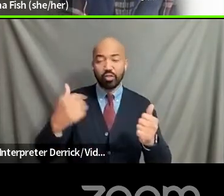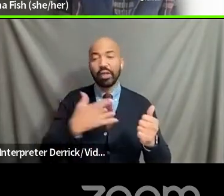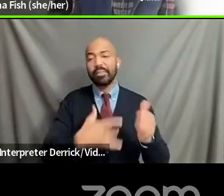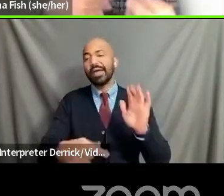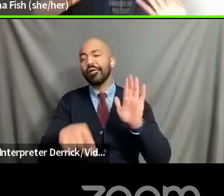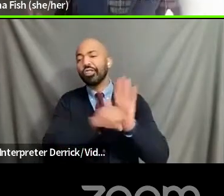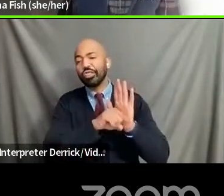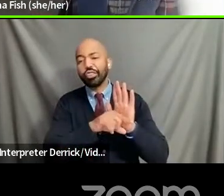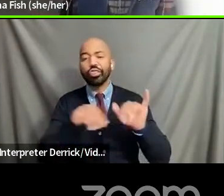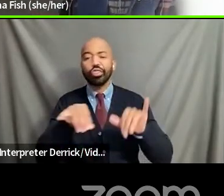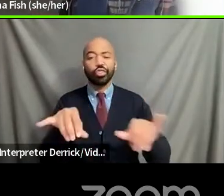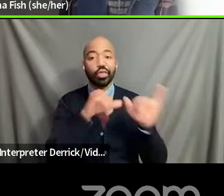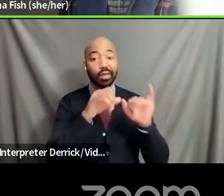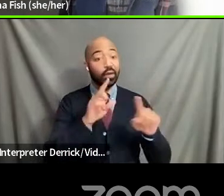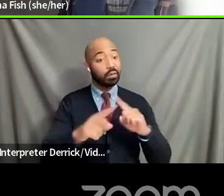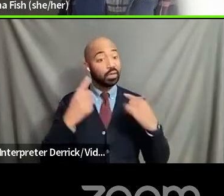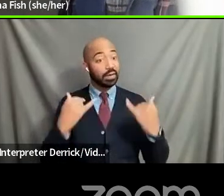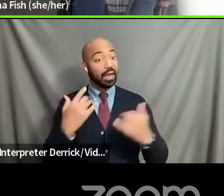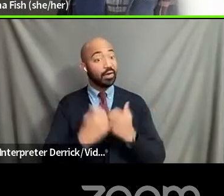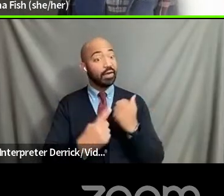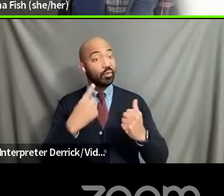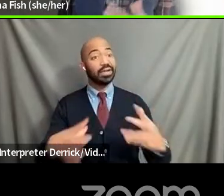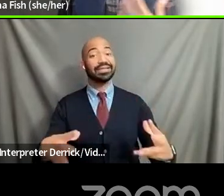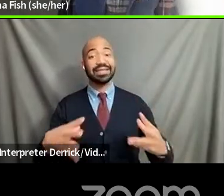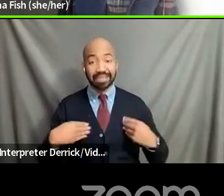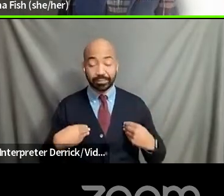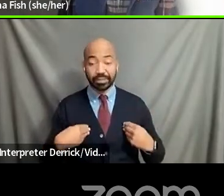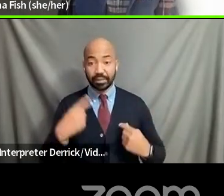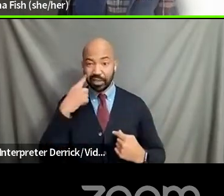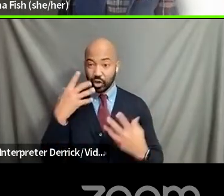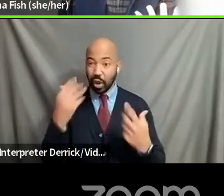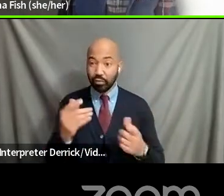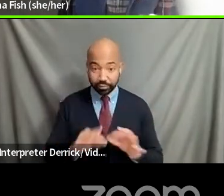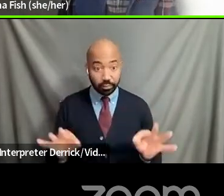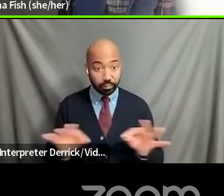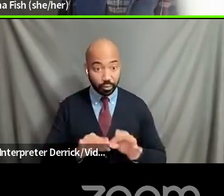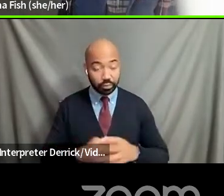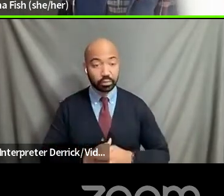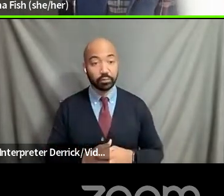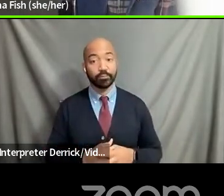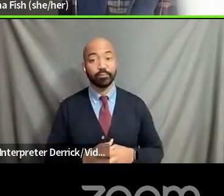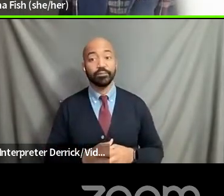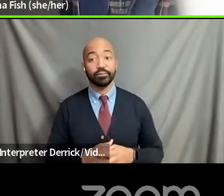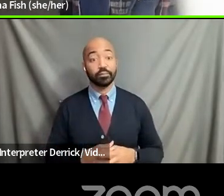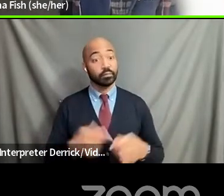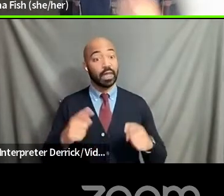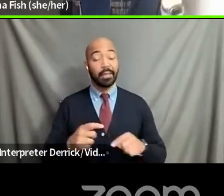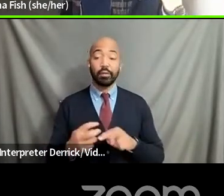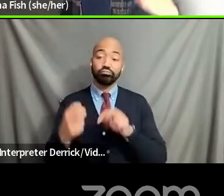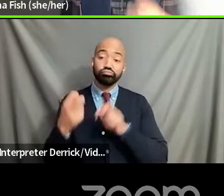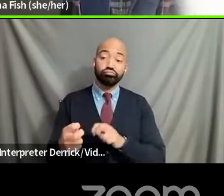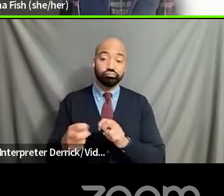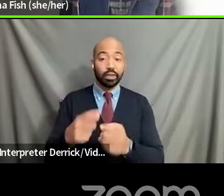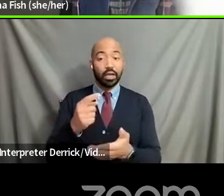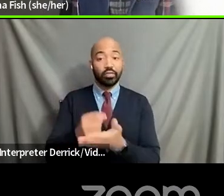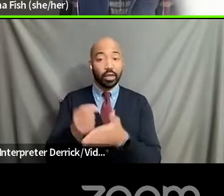that everyone's really embracing it. When I started seeing my therapist at my university,